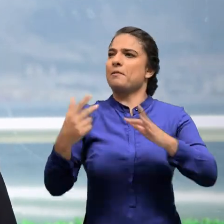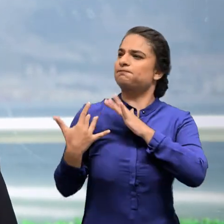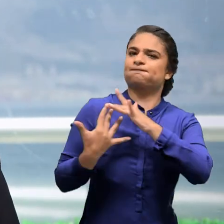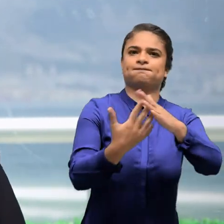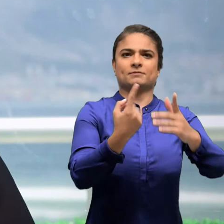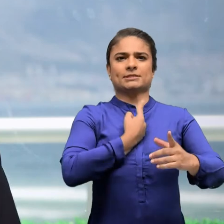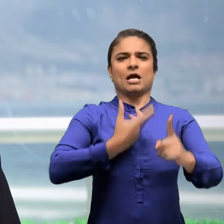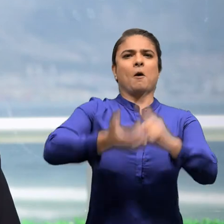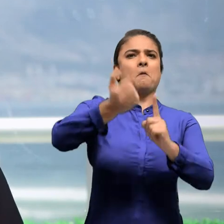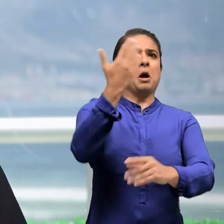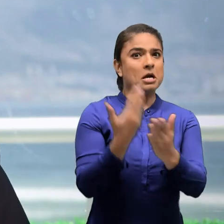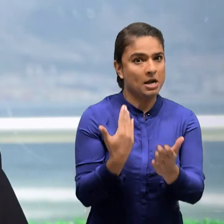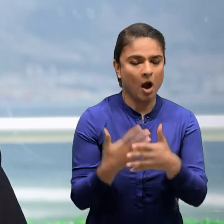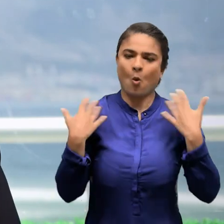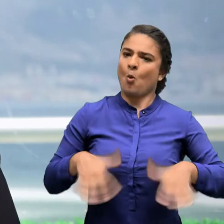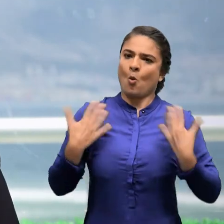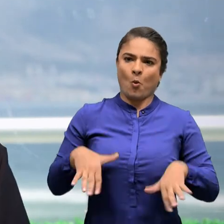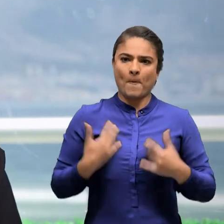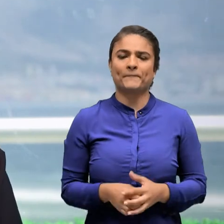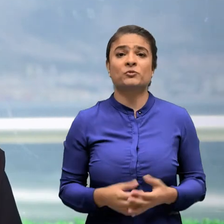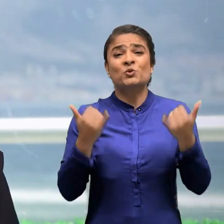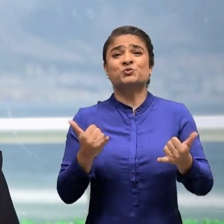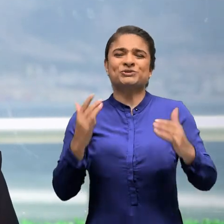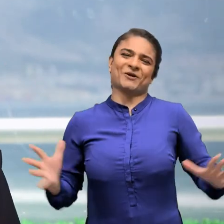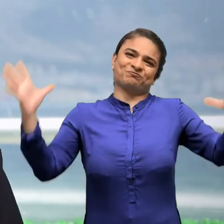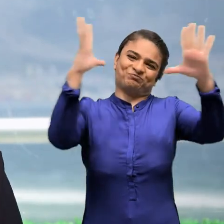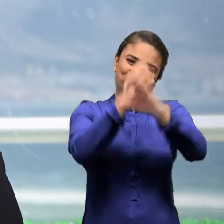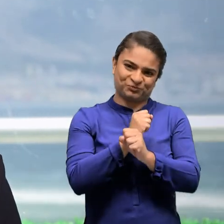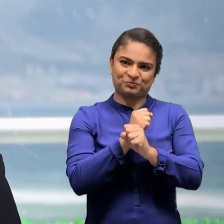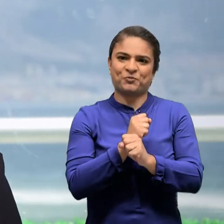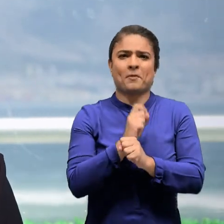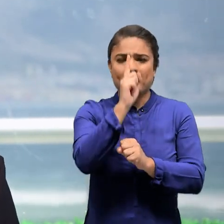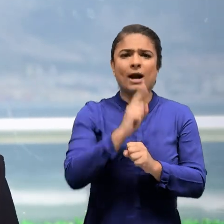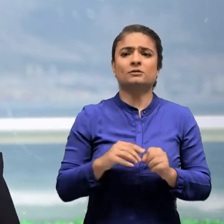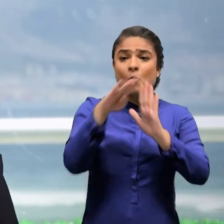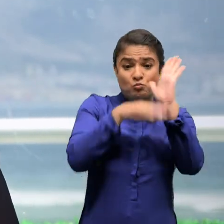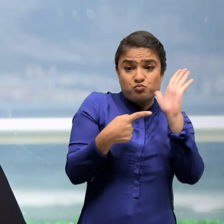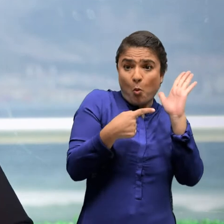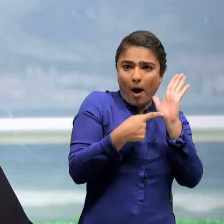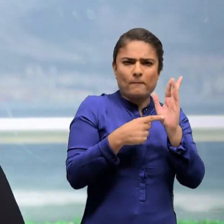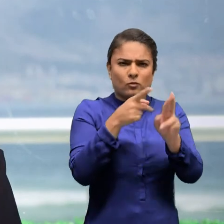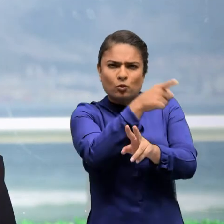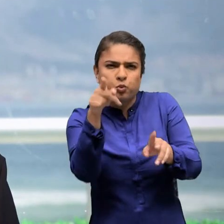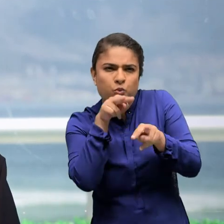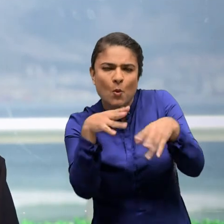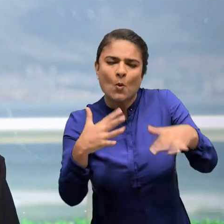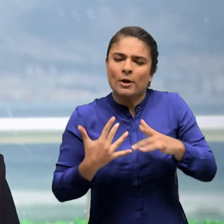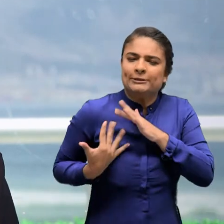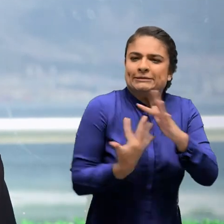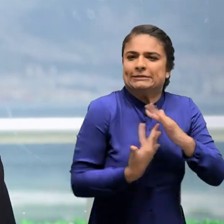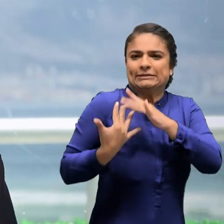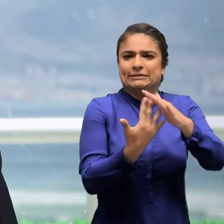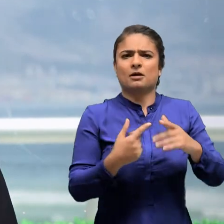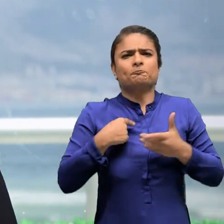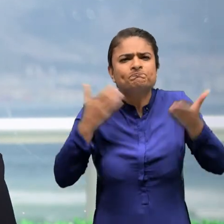geskep. Ons het aan die einde van nog 'n episode gekom. Ek hoop dat vandag se program inspirerend was